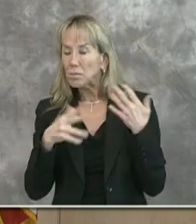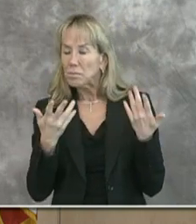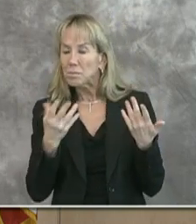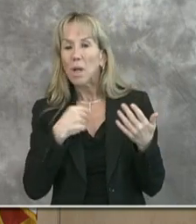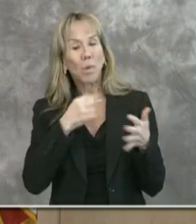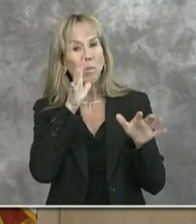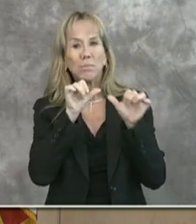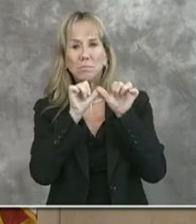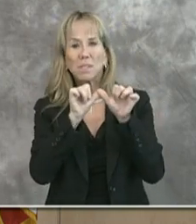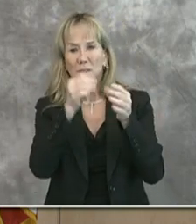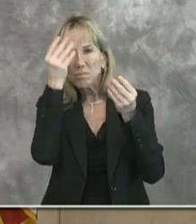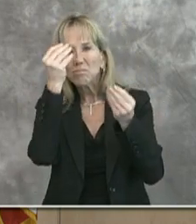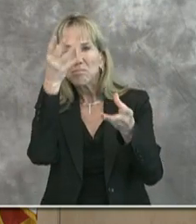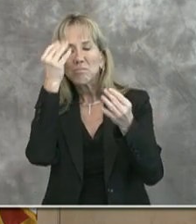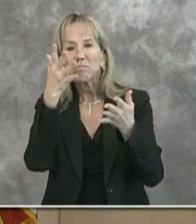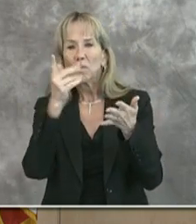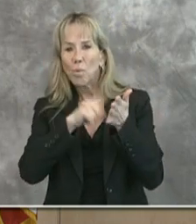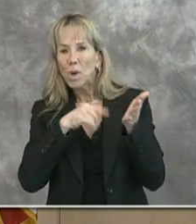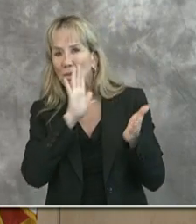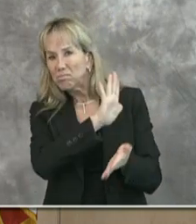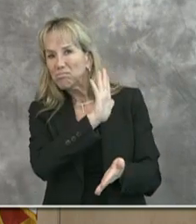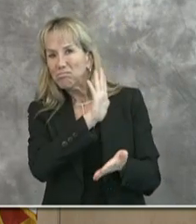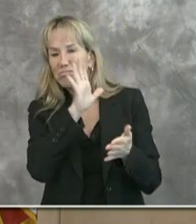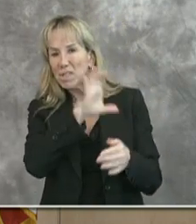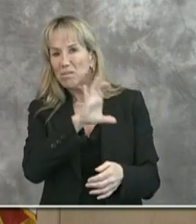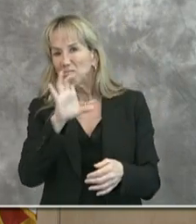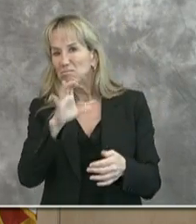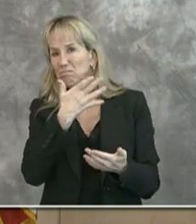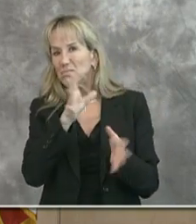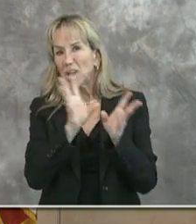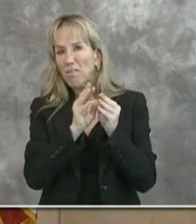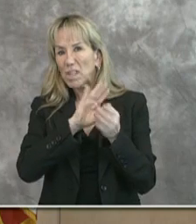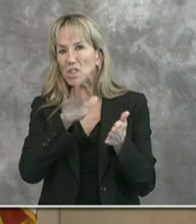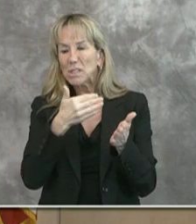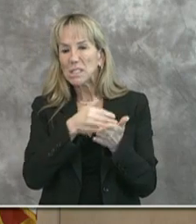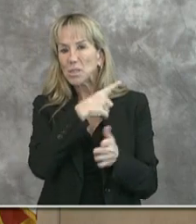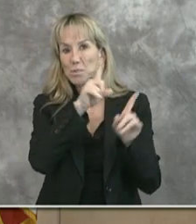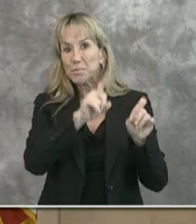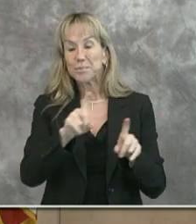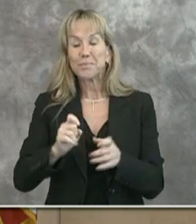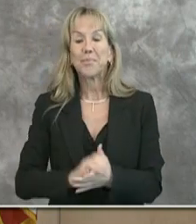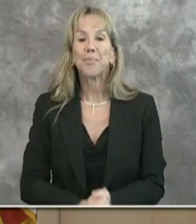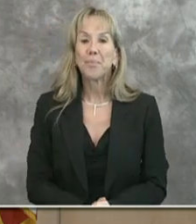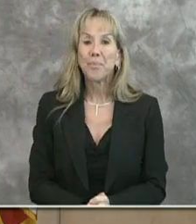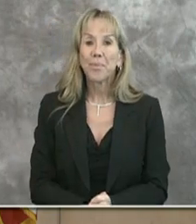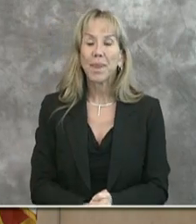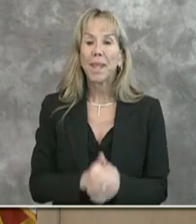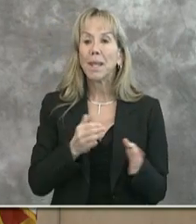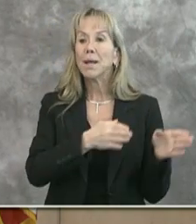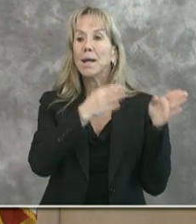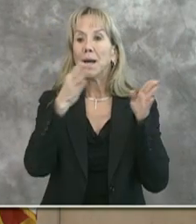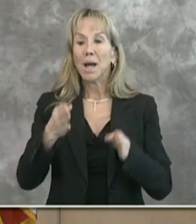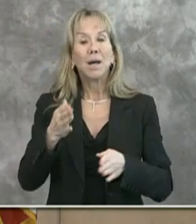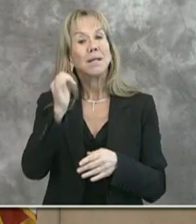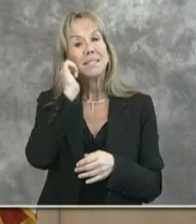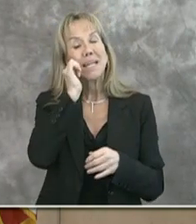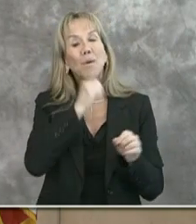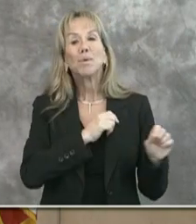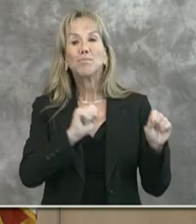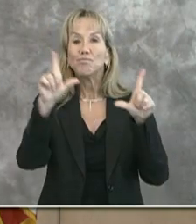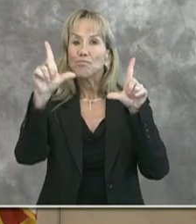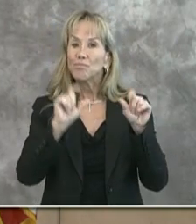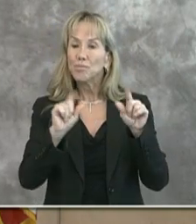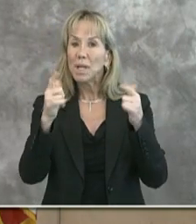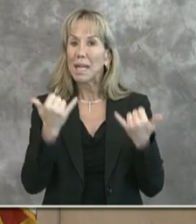regular updates on the progress of that operation at the Convention Center. Now we're going to jump into our daily reports and our charts here. Today